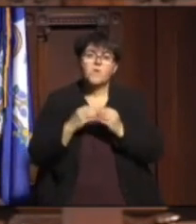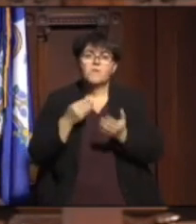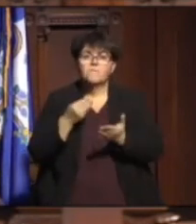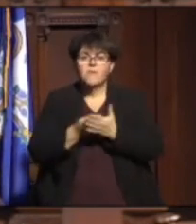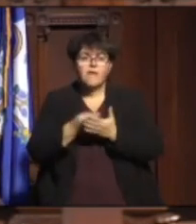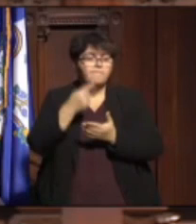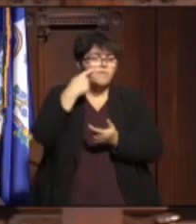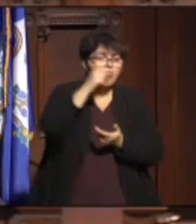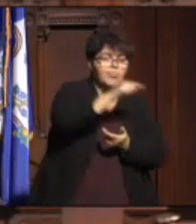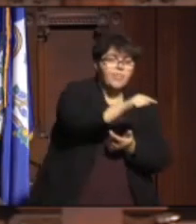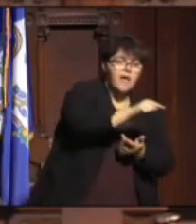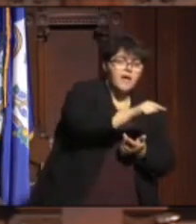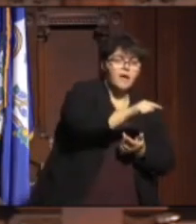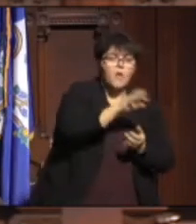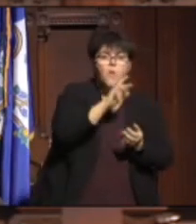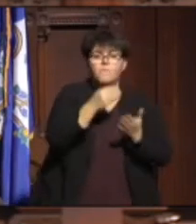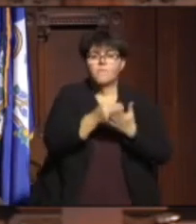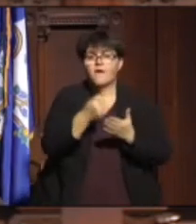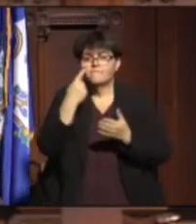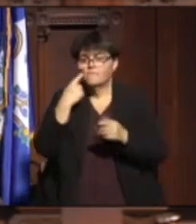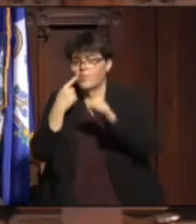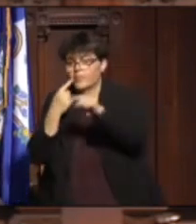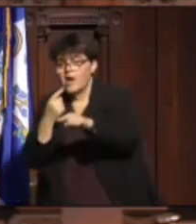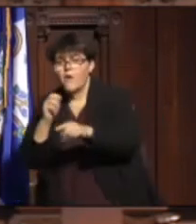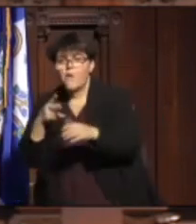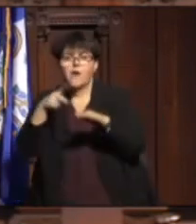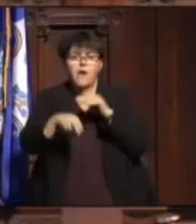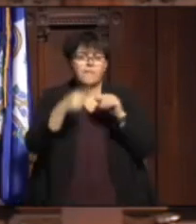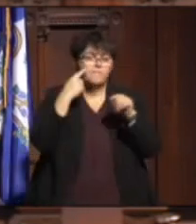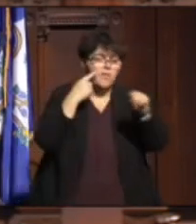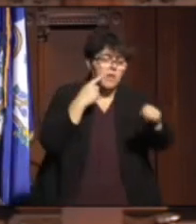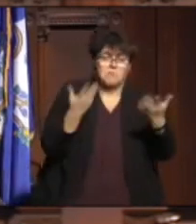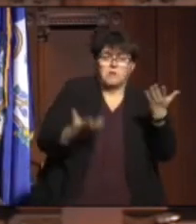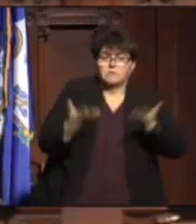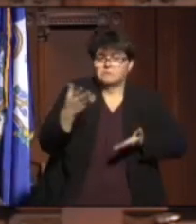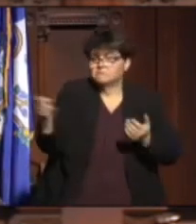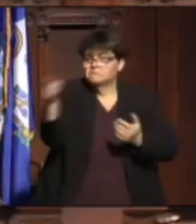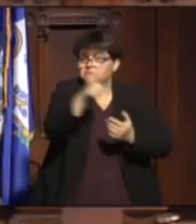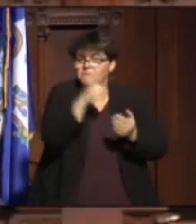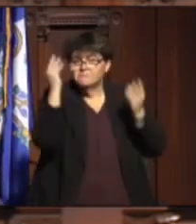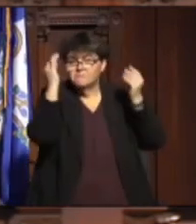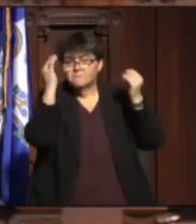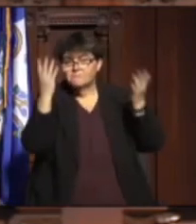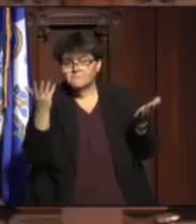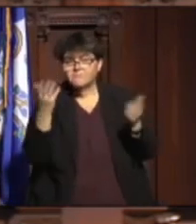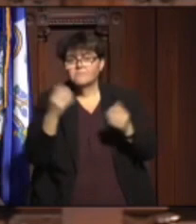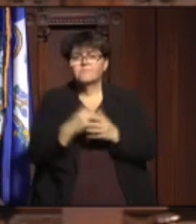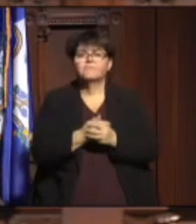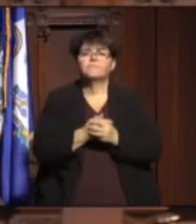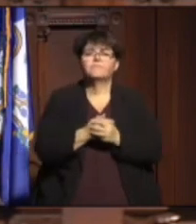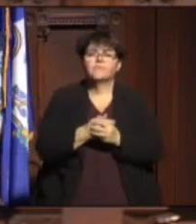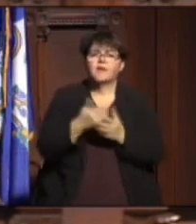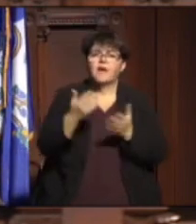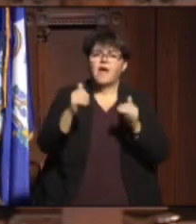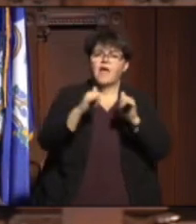there, that's fine. But tell me how you're going to pay for it. I can tell you